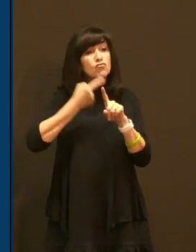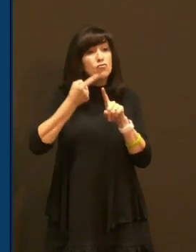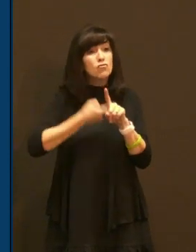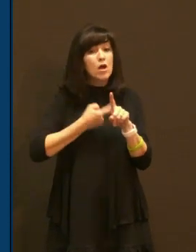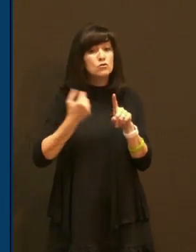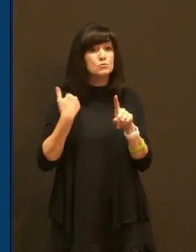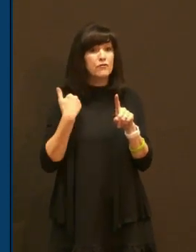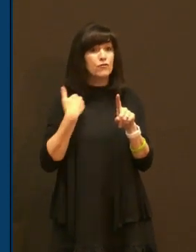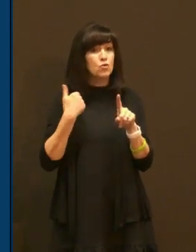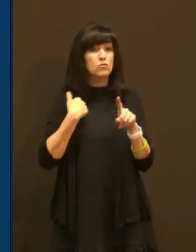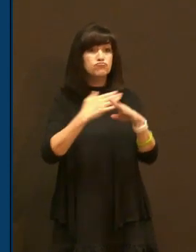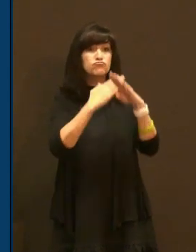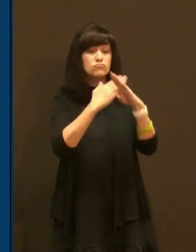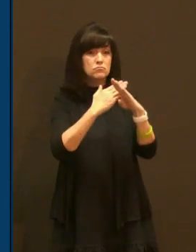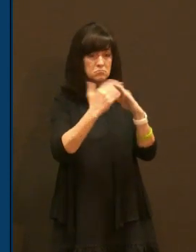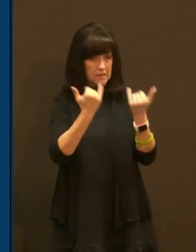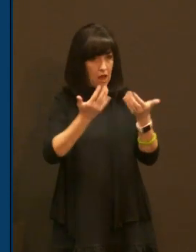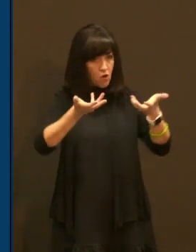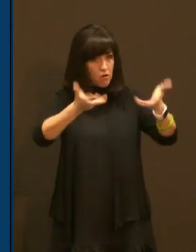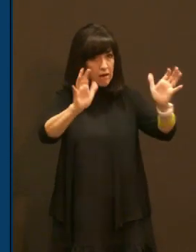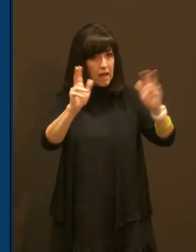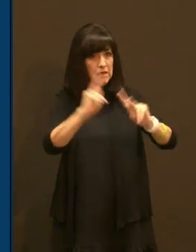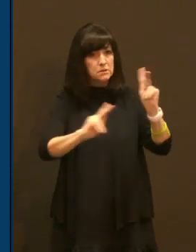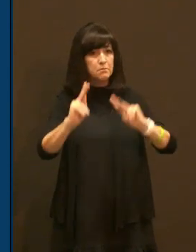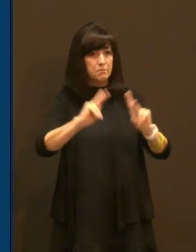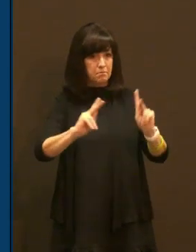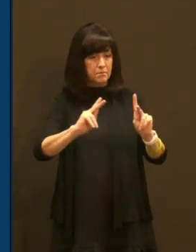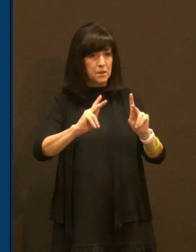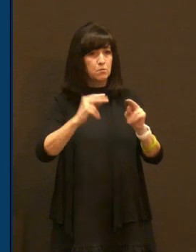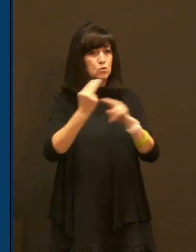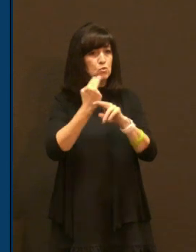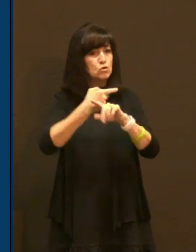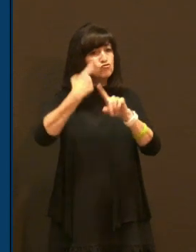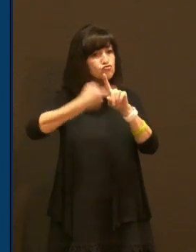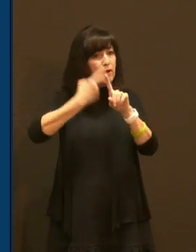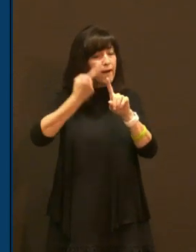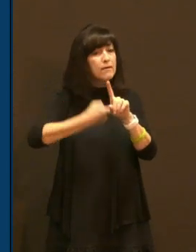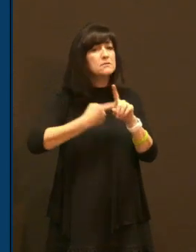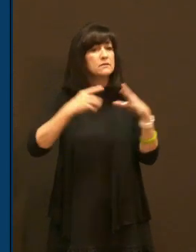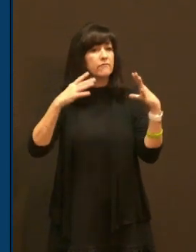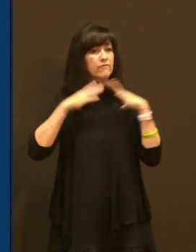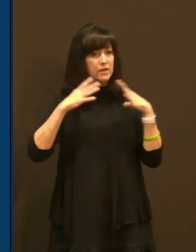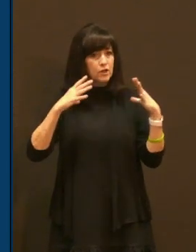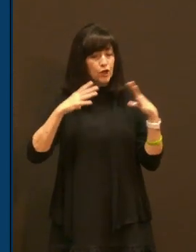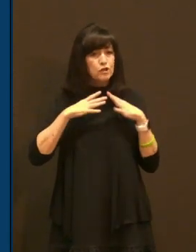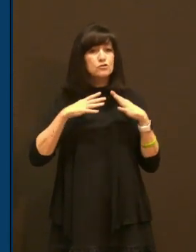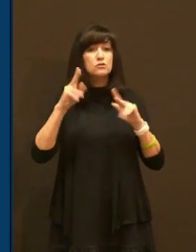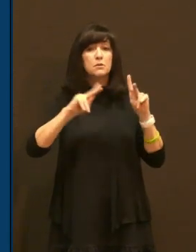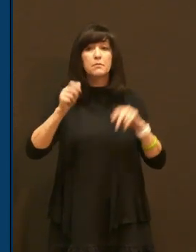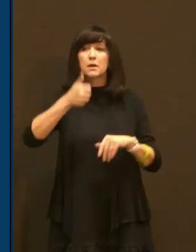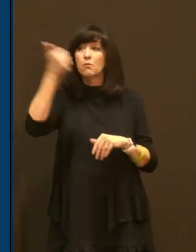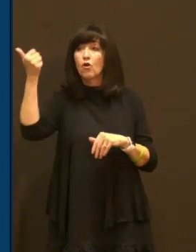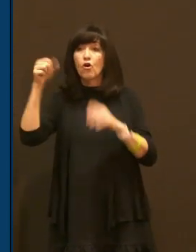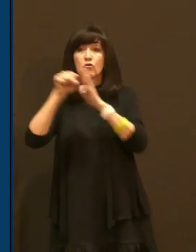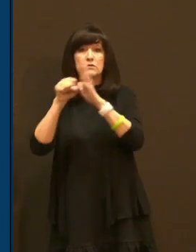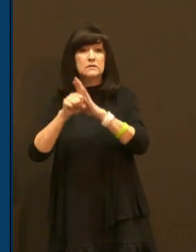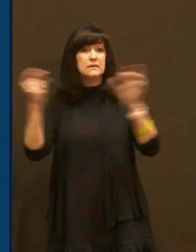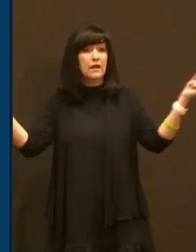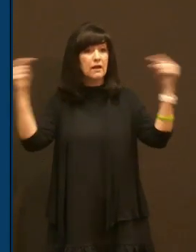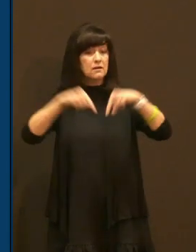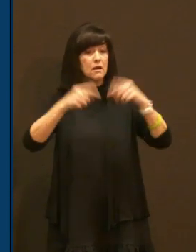14-day quarantine for out-of-state travelers. These are the two mechanisms that we were using to try to keep the crowds